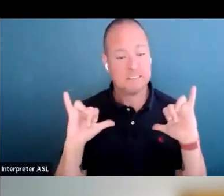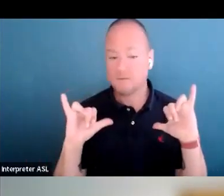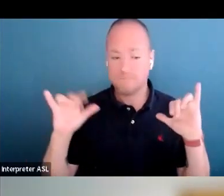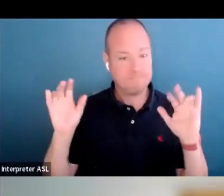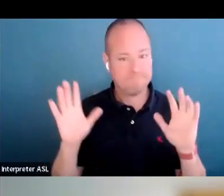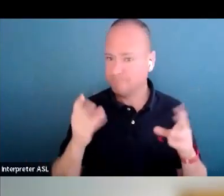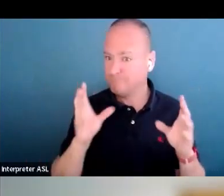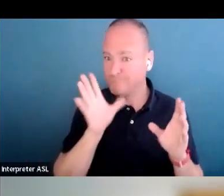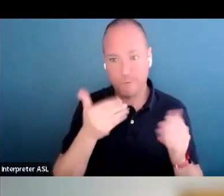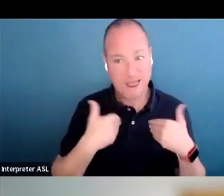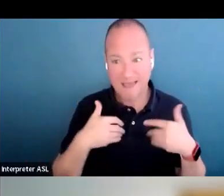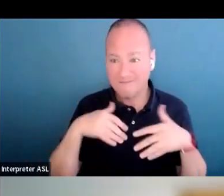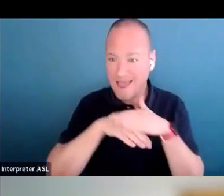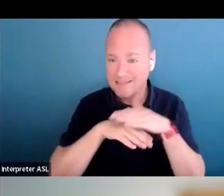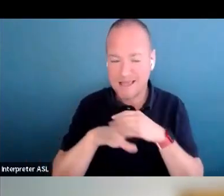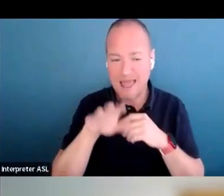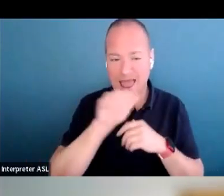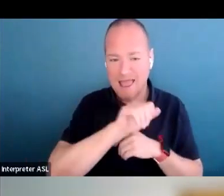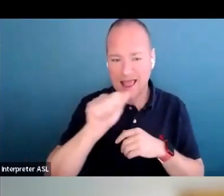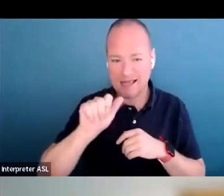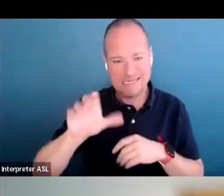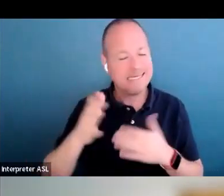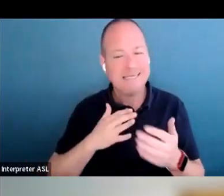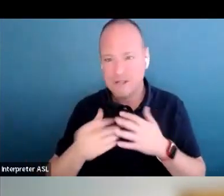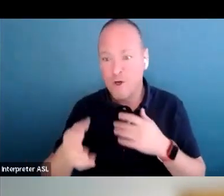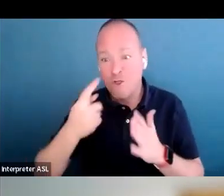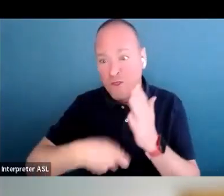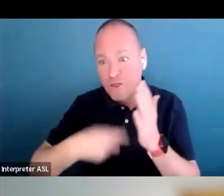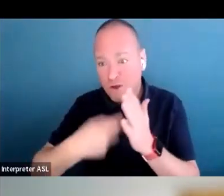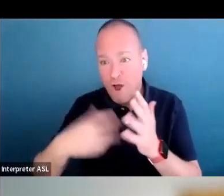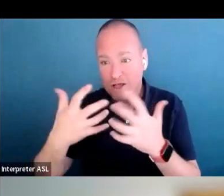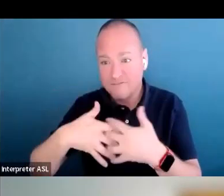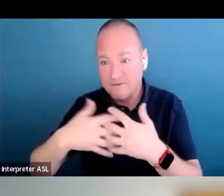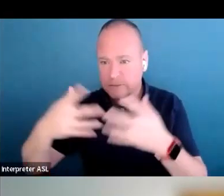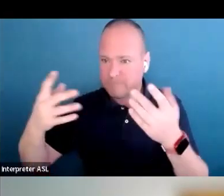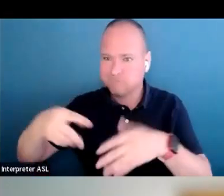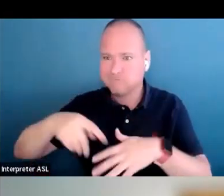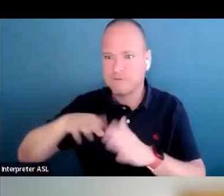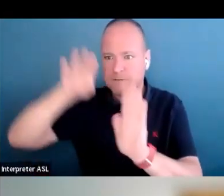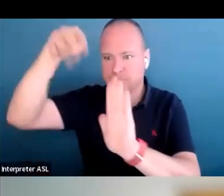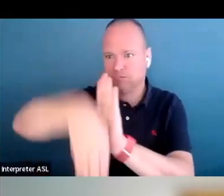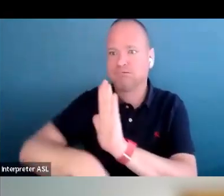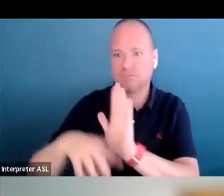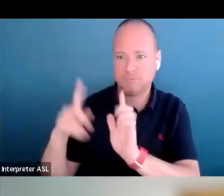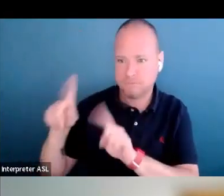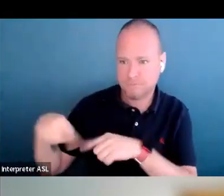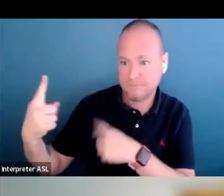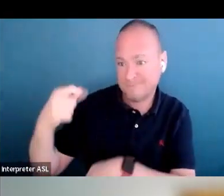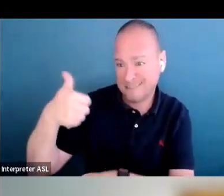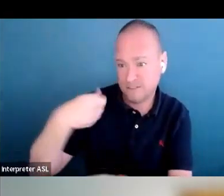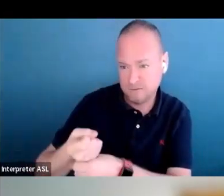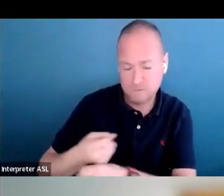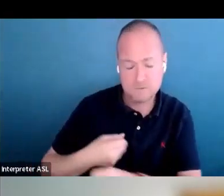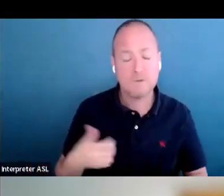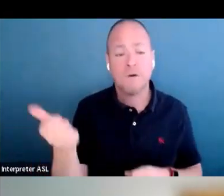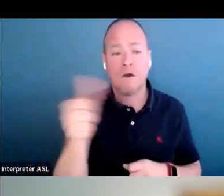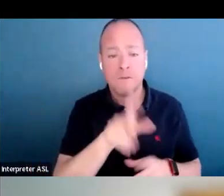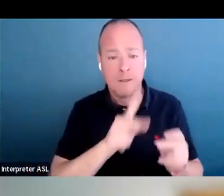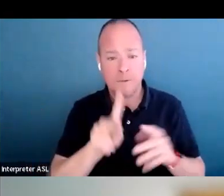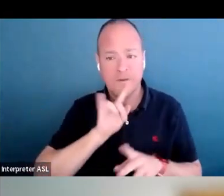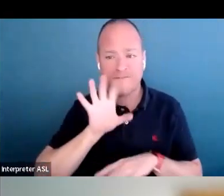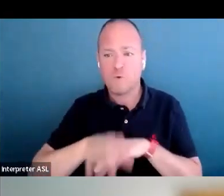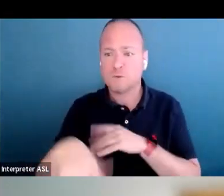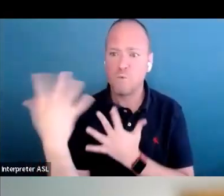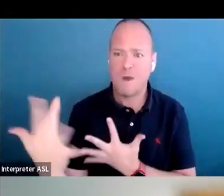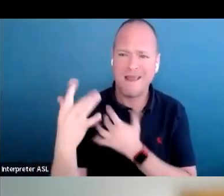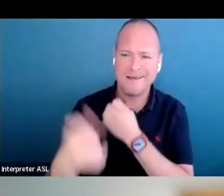AAC, even though costs of speech-generating devices have plummeted over the past decade. Other people have been forced to wait years,